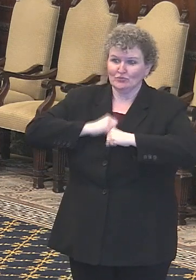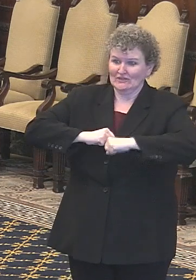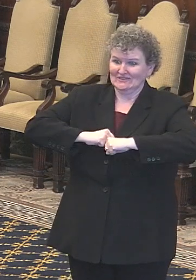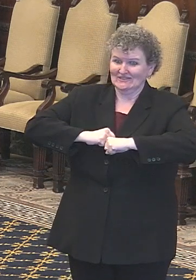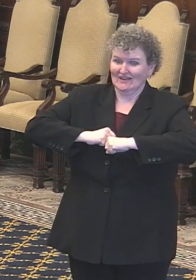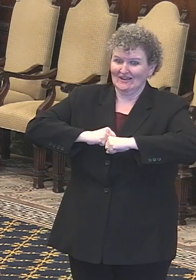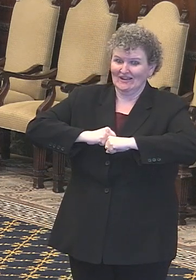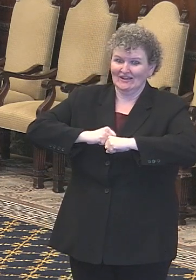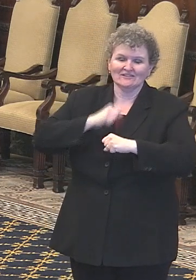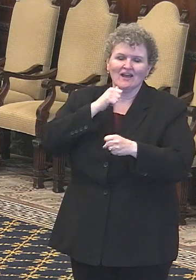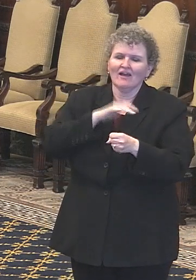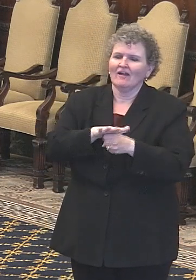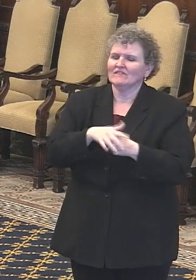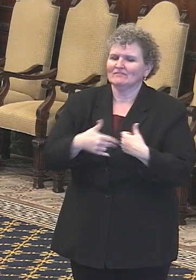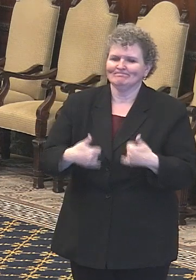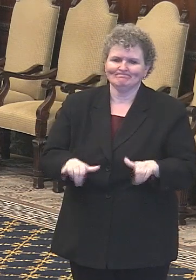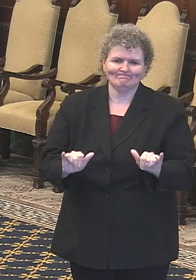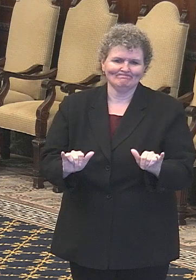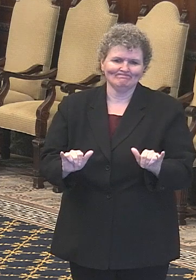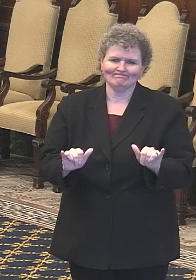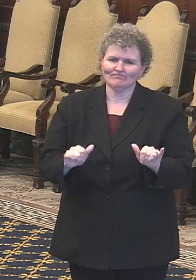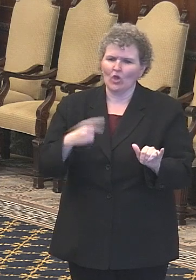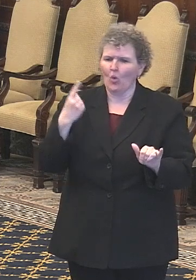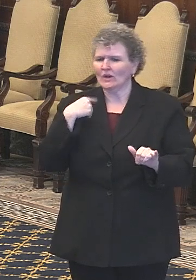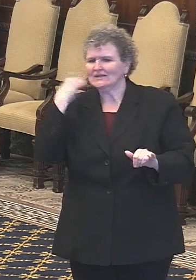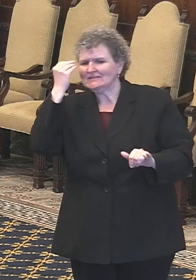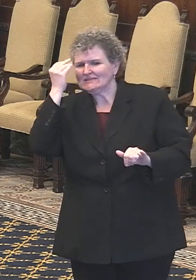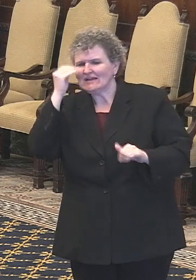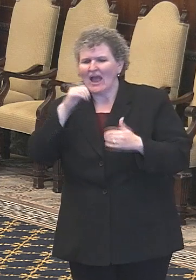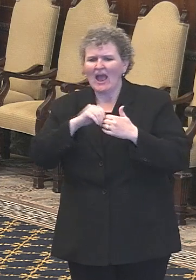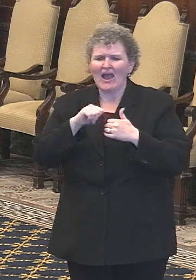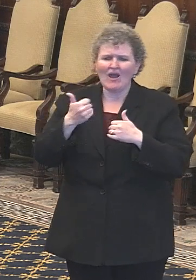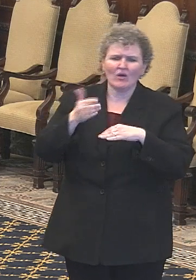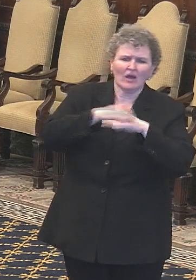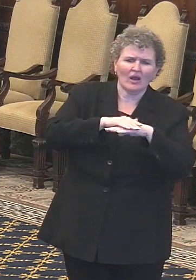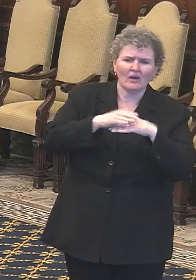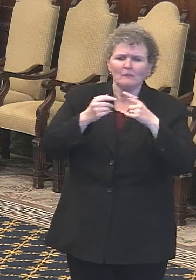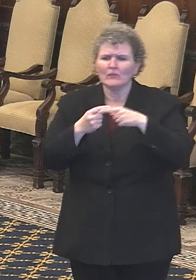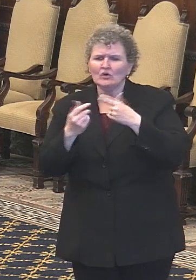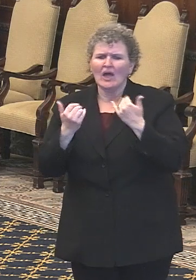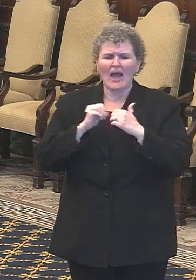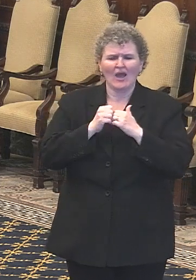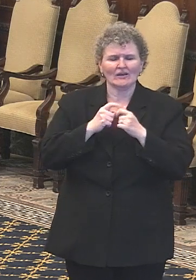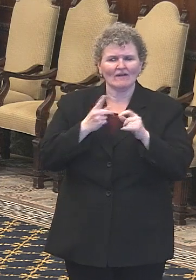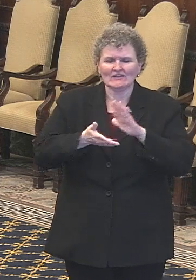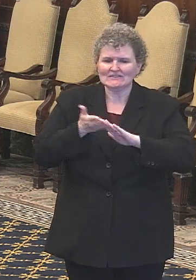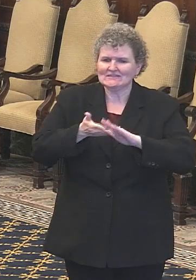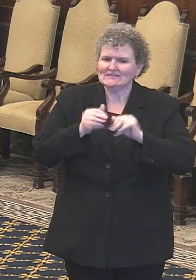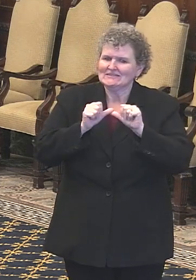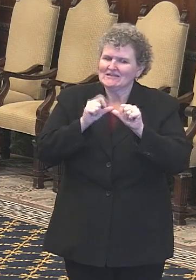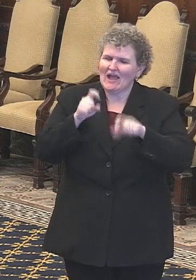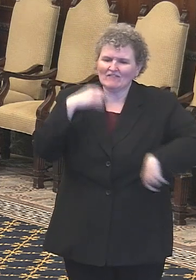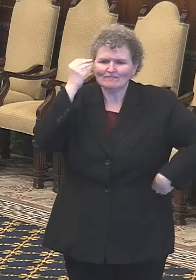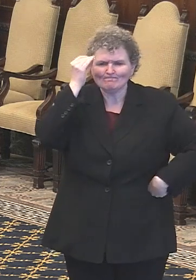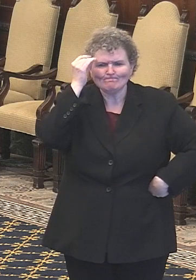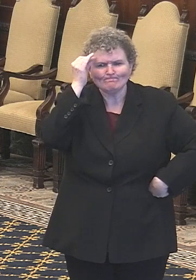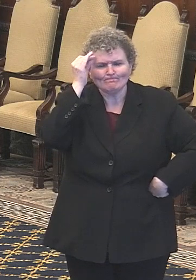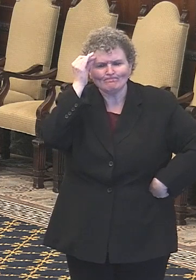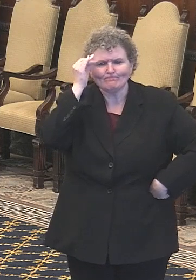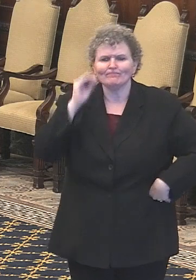where the people are unusually vulnerable. That's why they're there, is that these people are frail. So this has been a problem across the country. You've seen